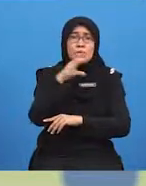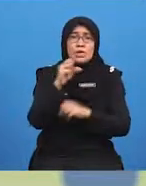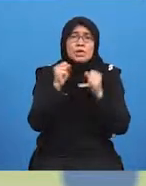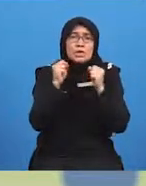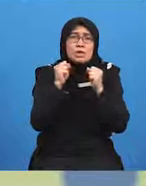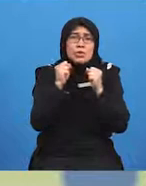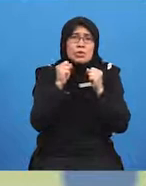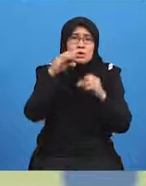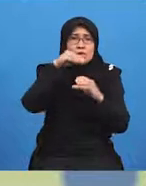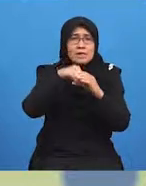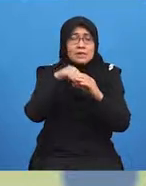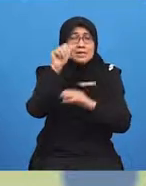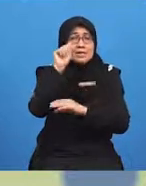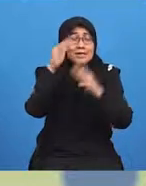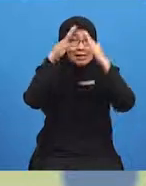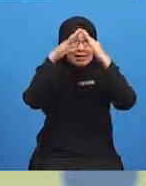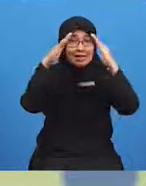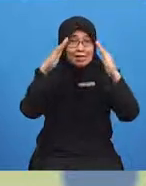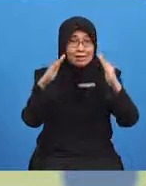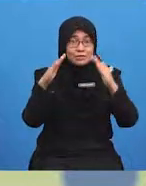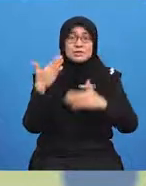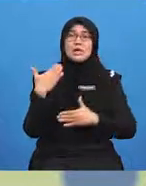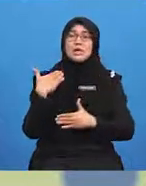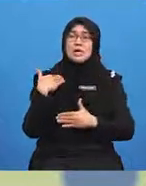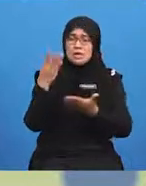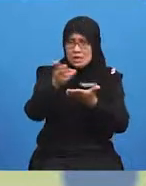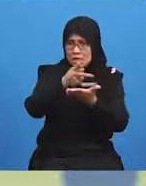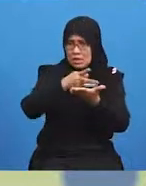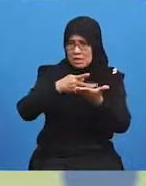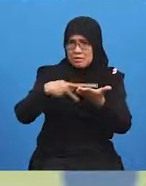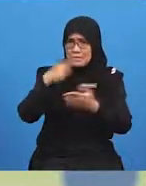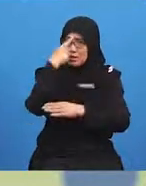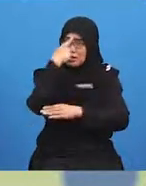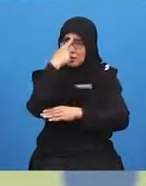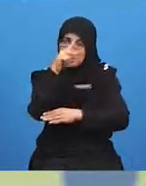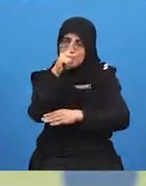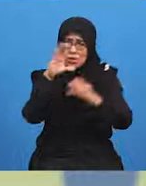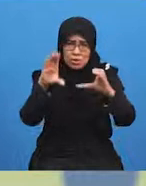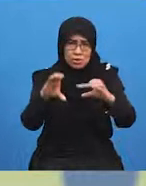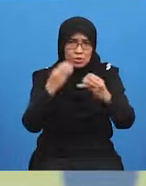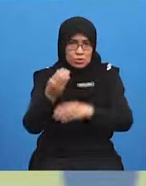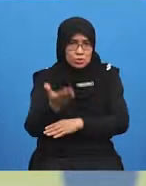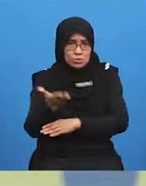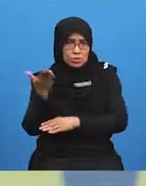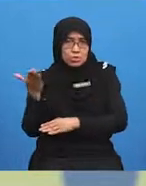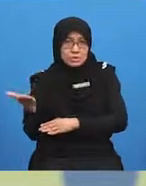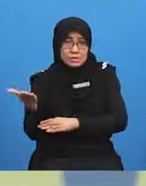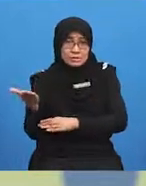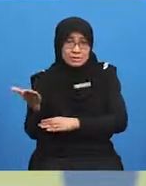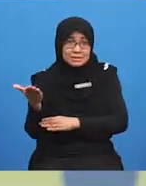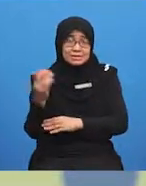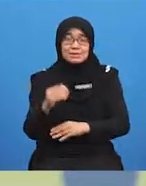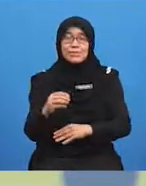are parts of places where we do certain things. There are places that we could sleep, we